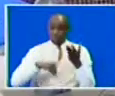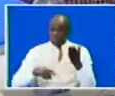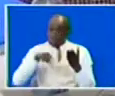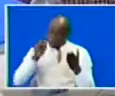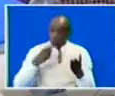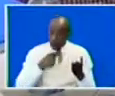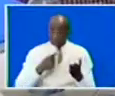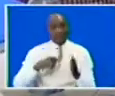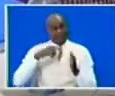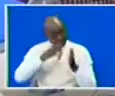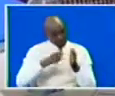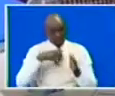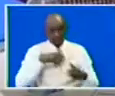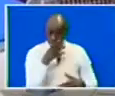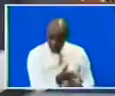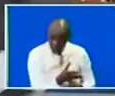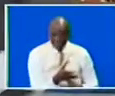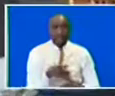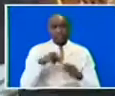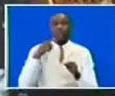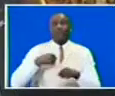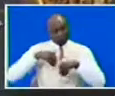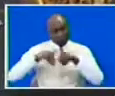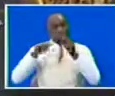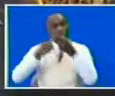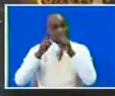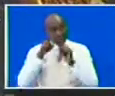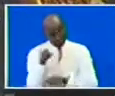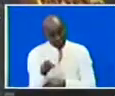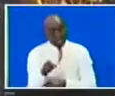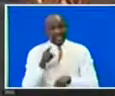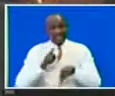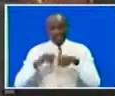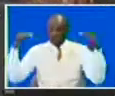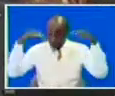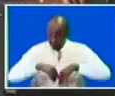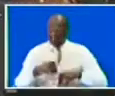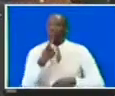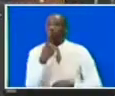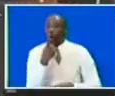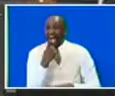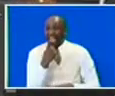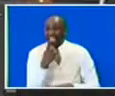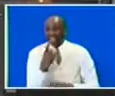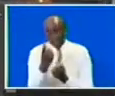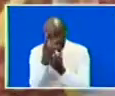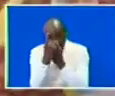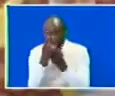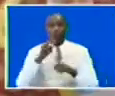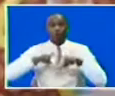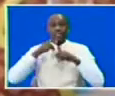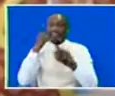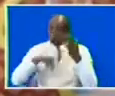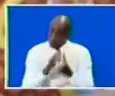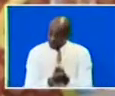at the manufacturing level, the products are meeting the required standards. At a forum at the White Rhino Hotel in Nyeri County, officials have emphasized